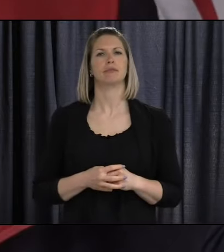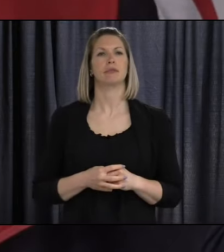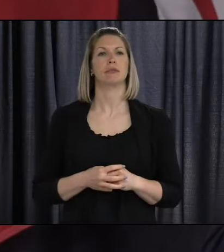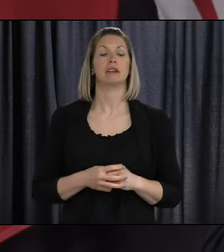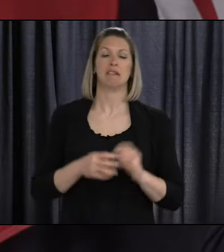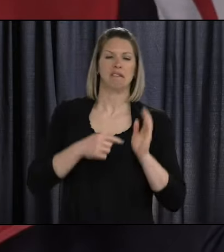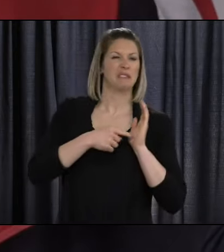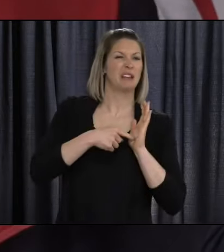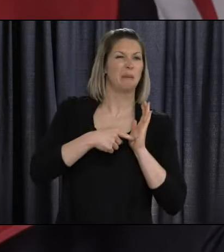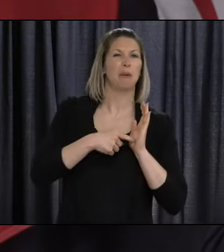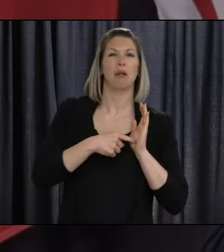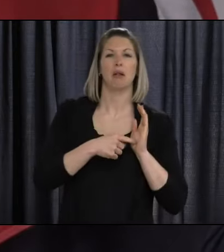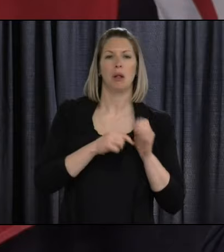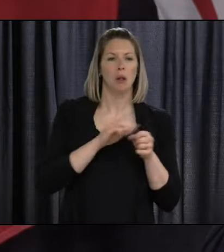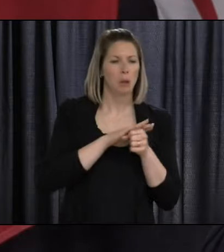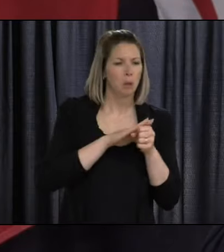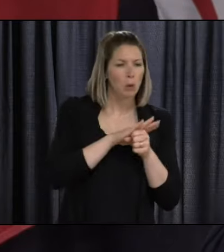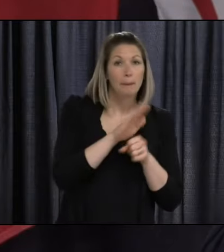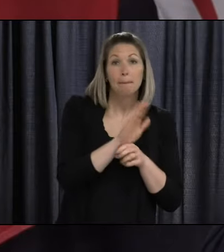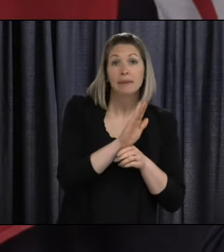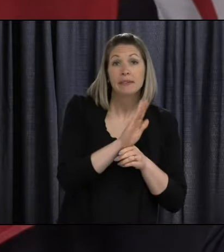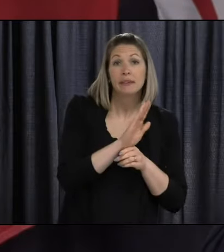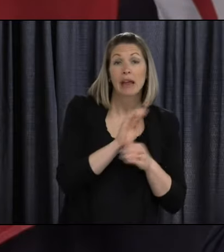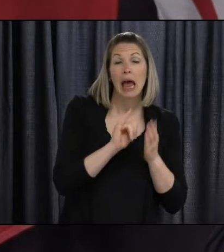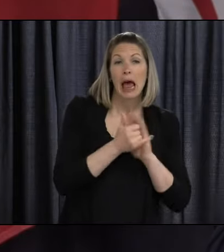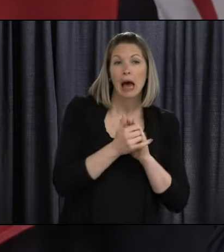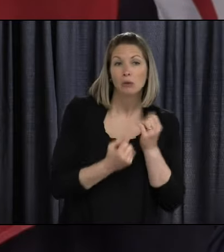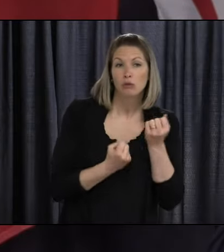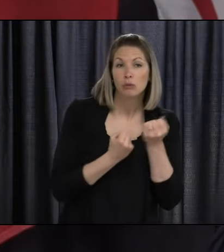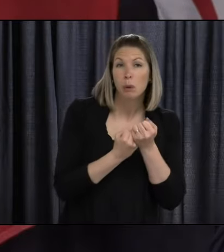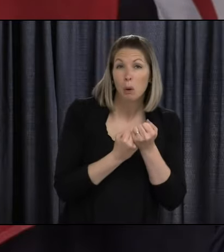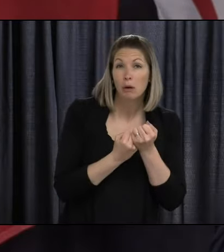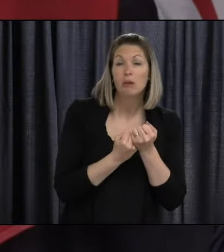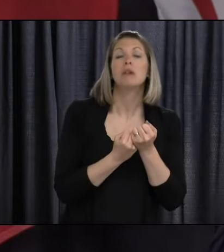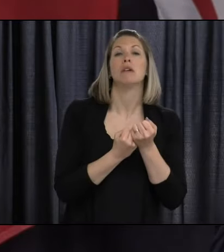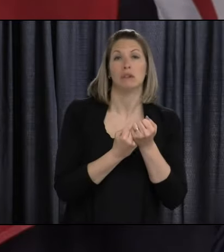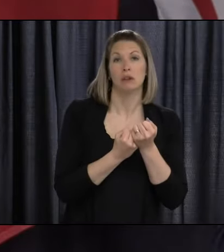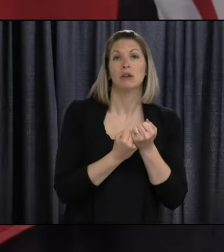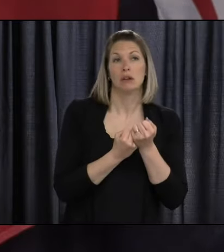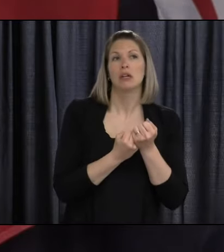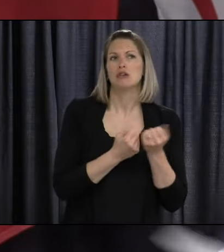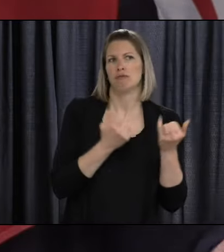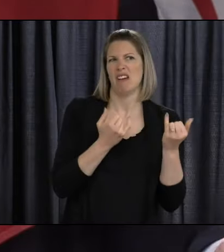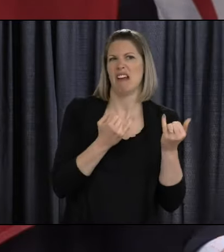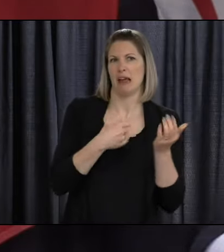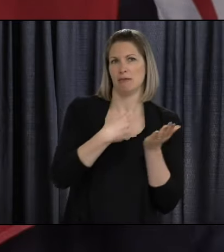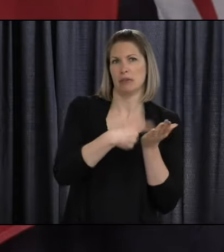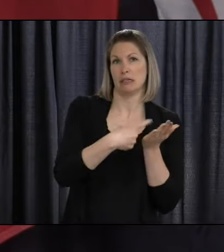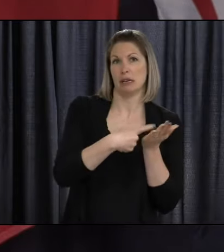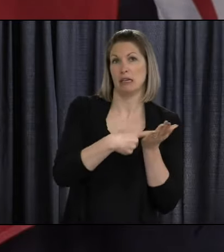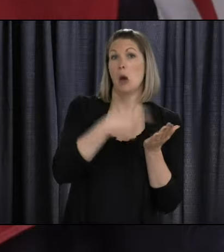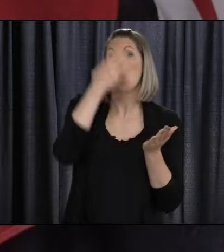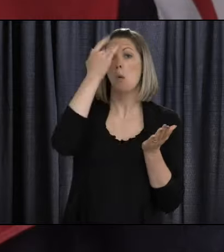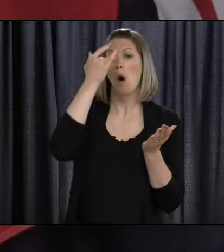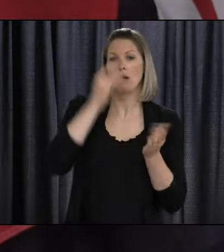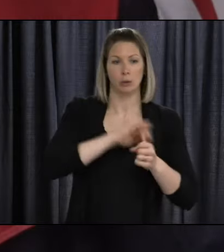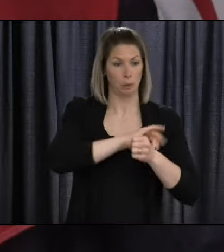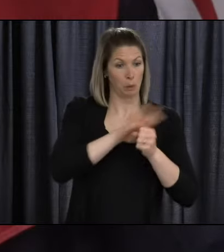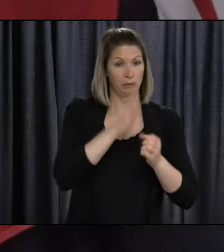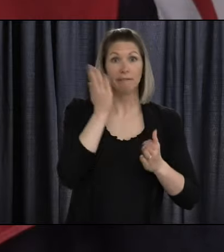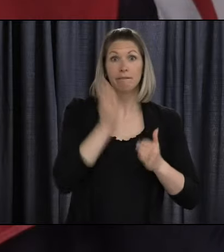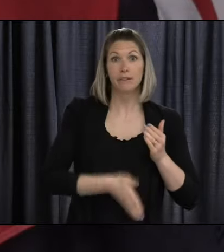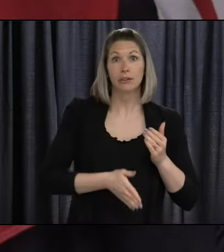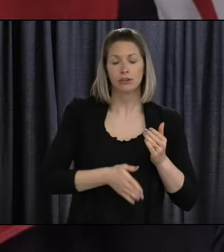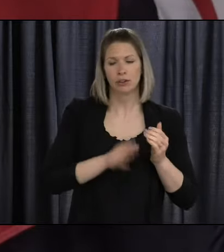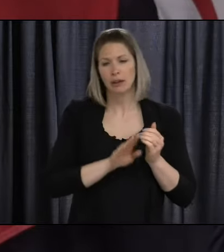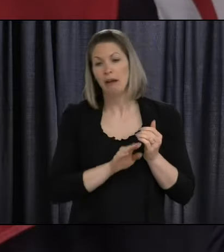businesses through this pandemic with a number of initiatives that will help set the stage for economic recovery.